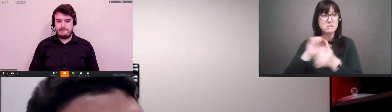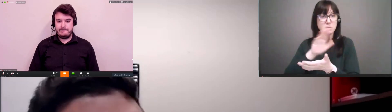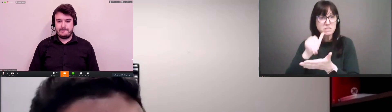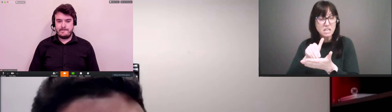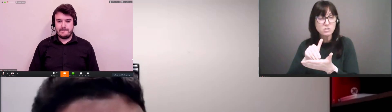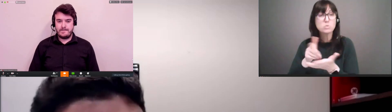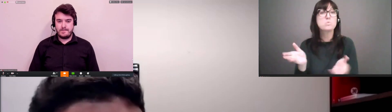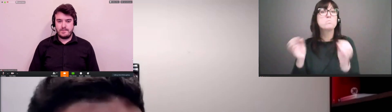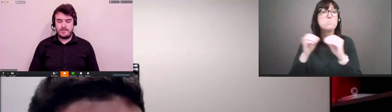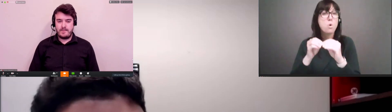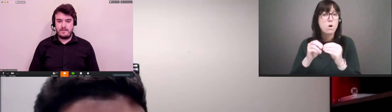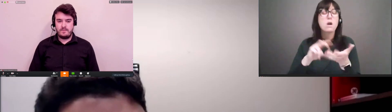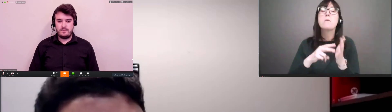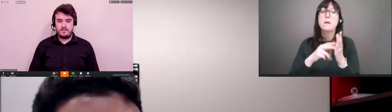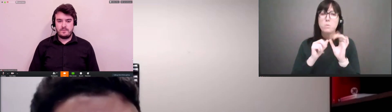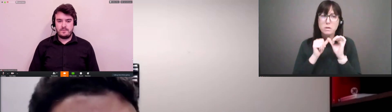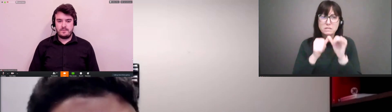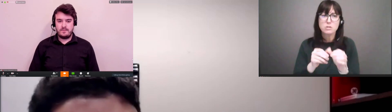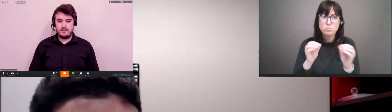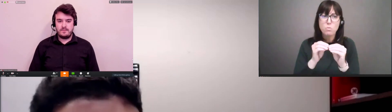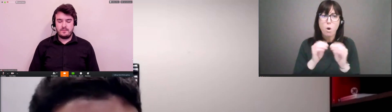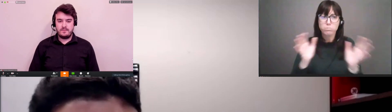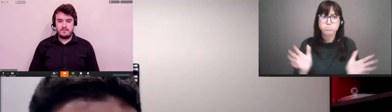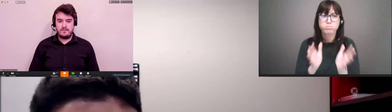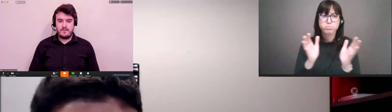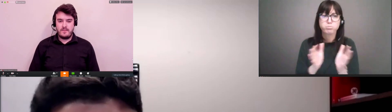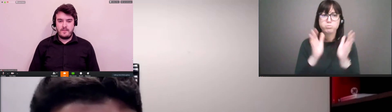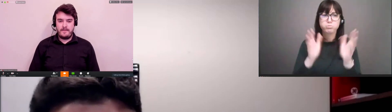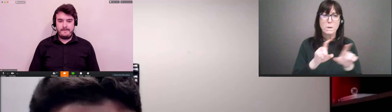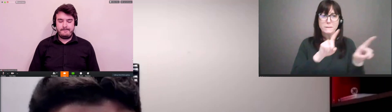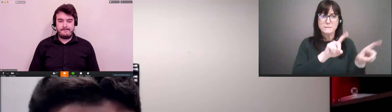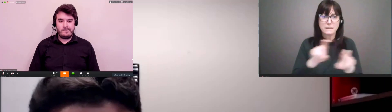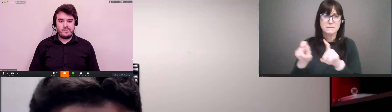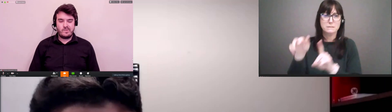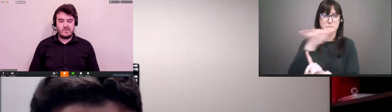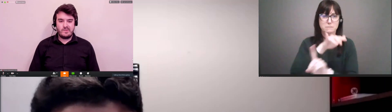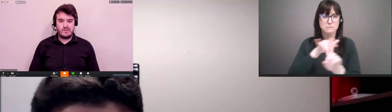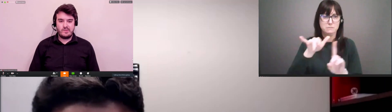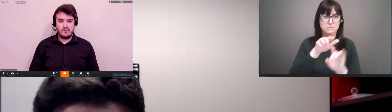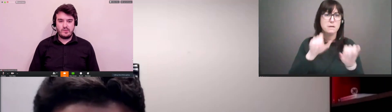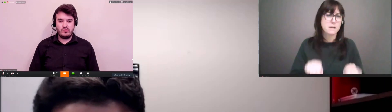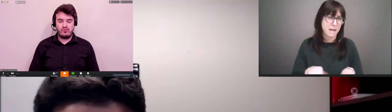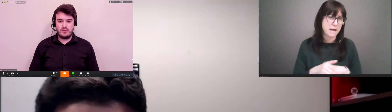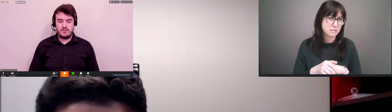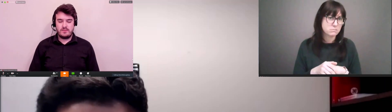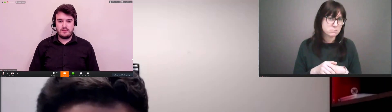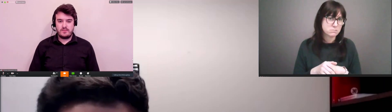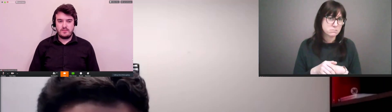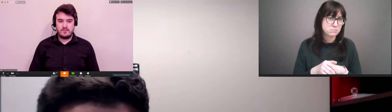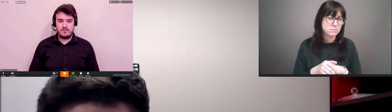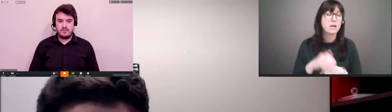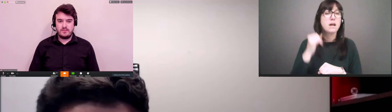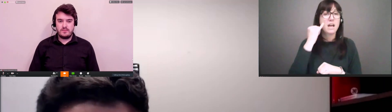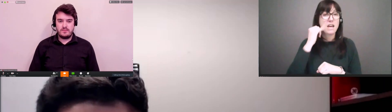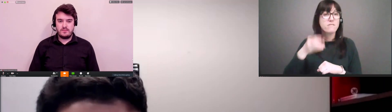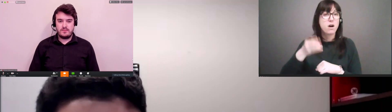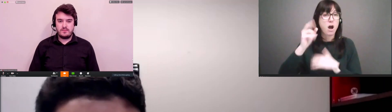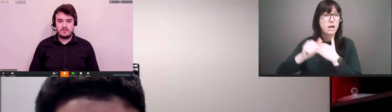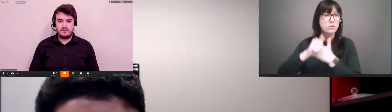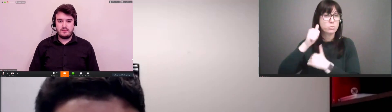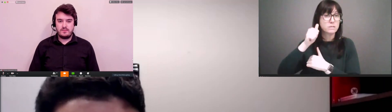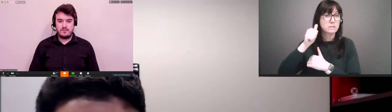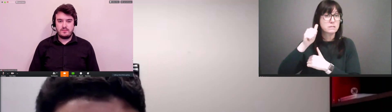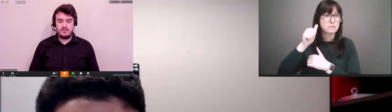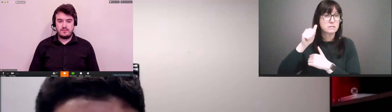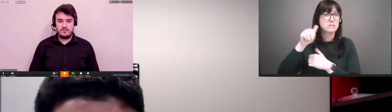that will continue to ramp up, and certainly we are ramping up the testing that's occurring in high-risk vulnerable populations,